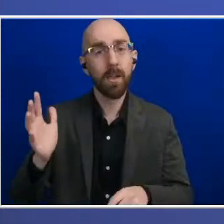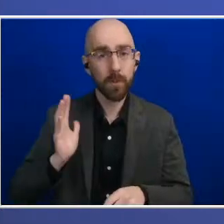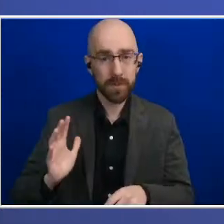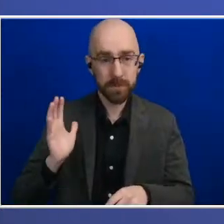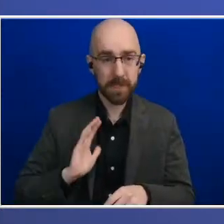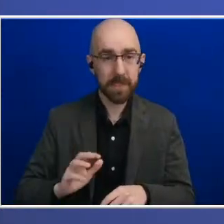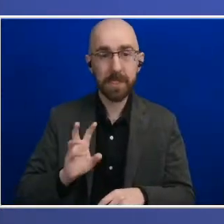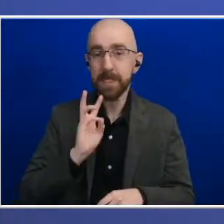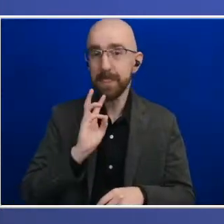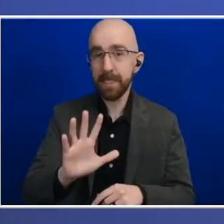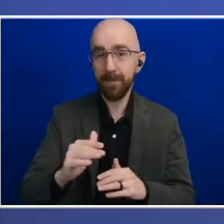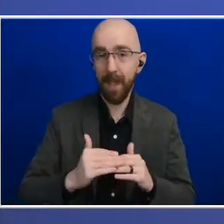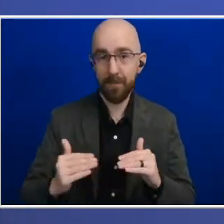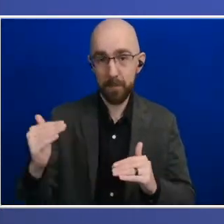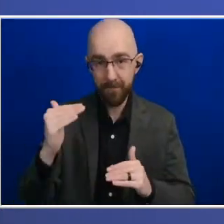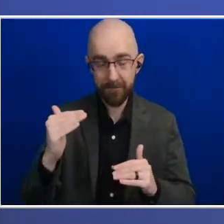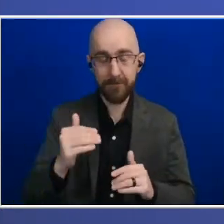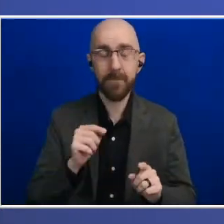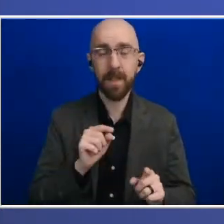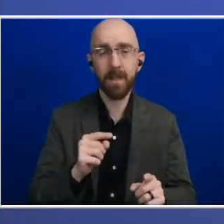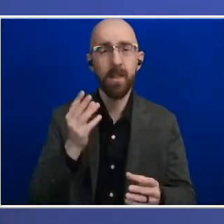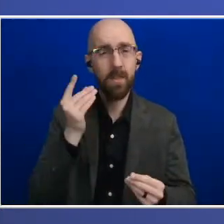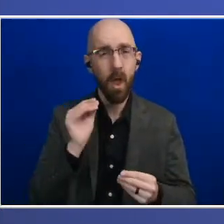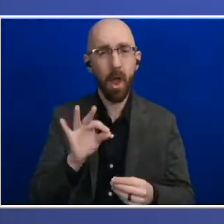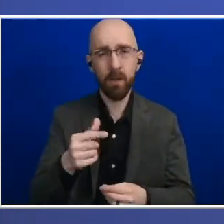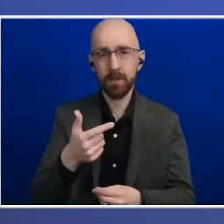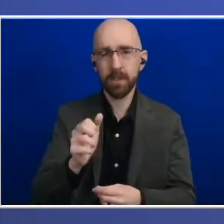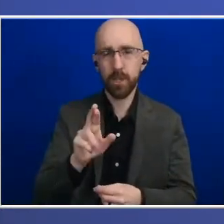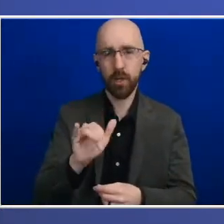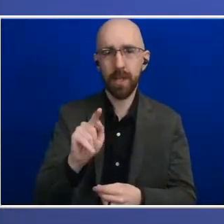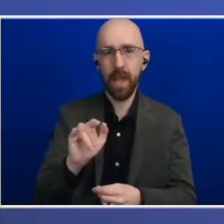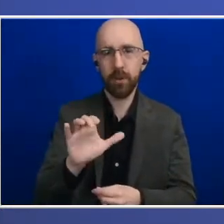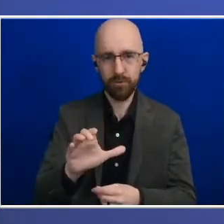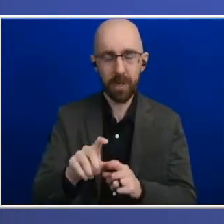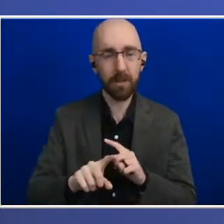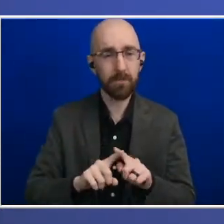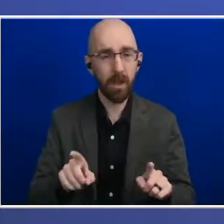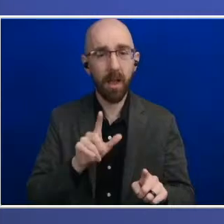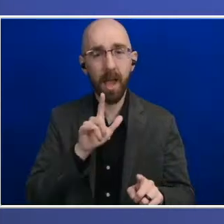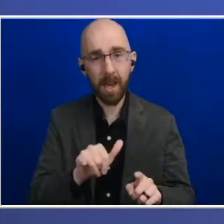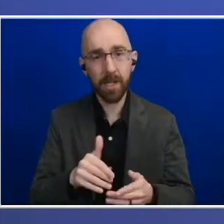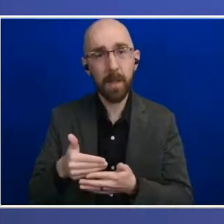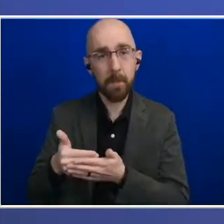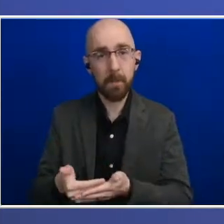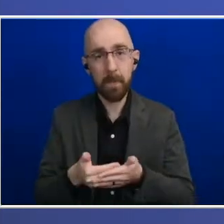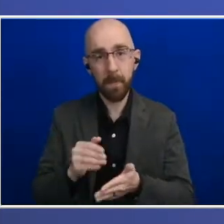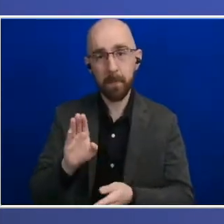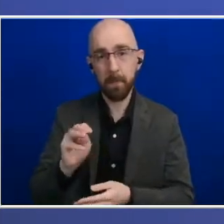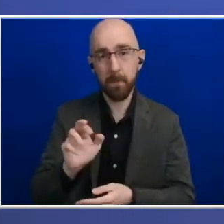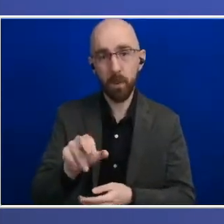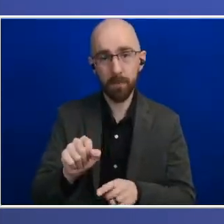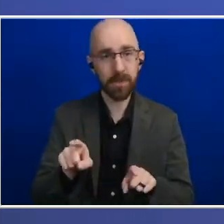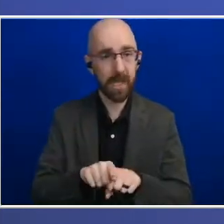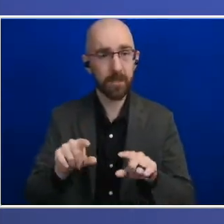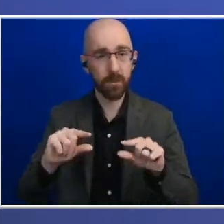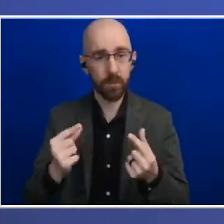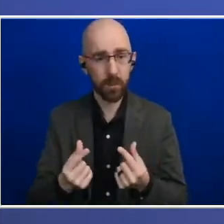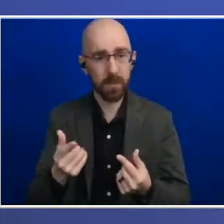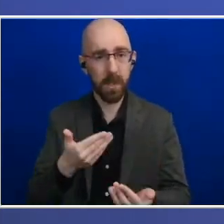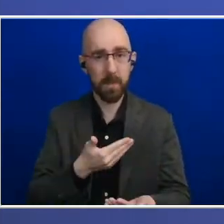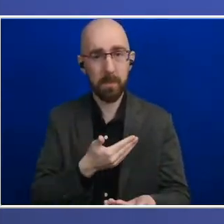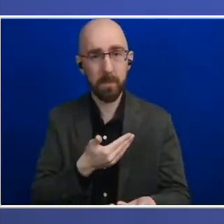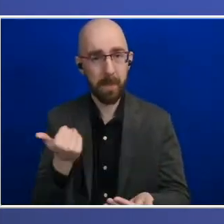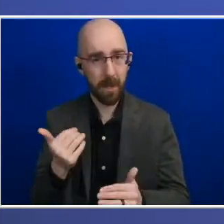older was thought to be geriatric, though actually the baby boomers probably as a group are doing better than before